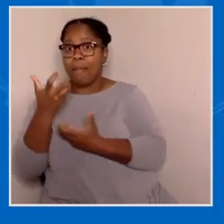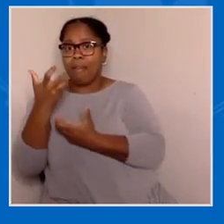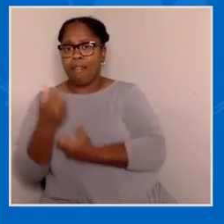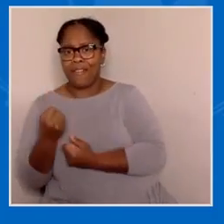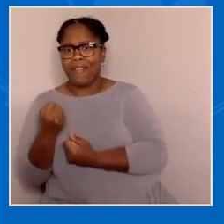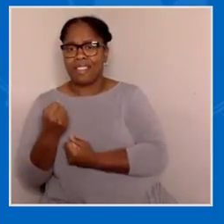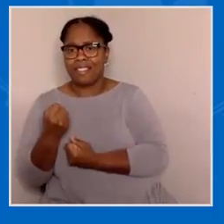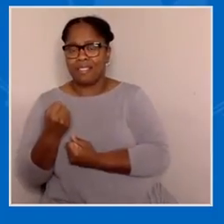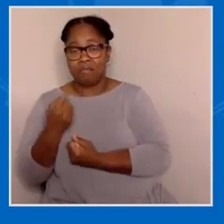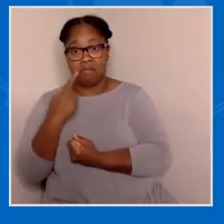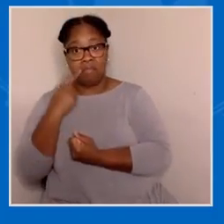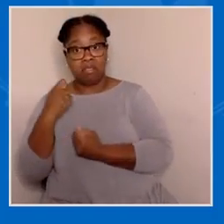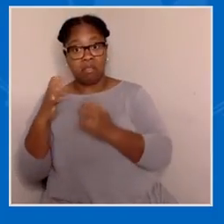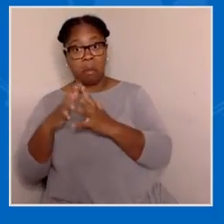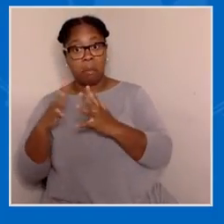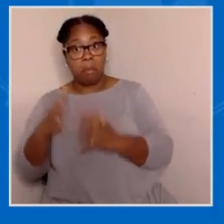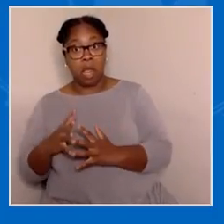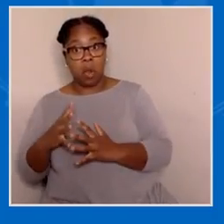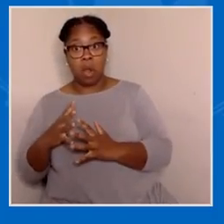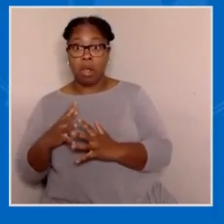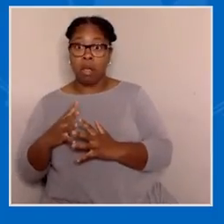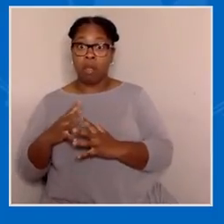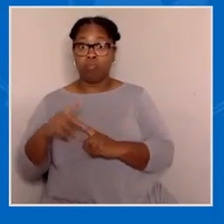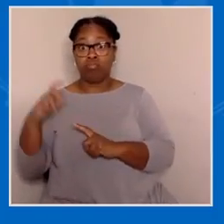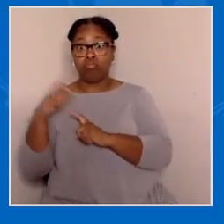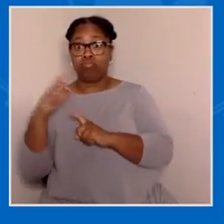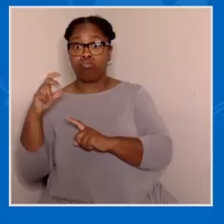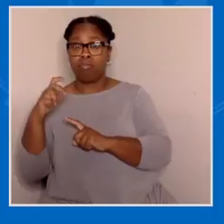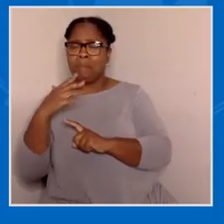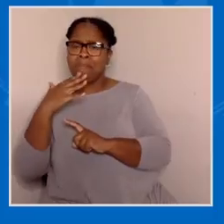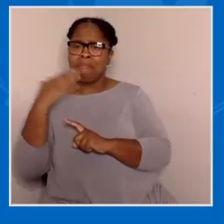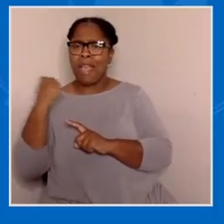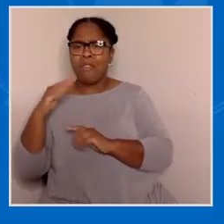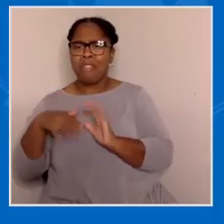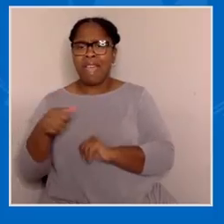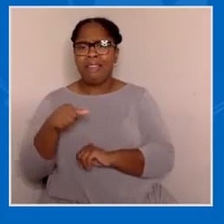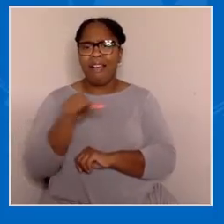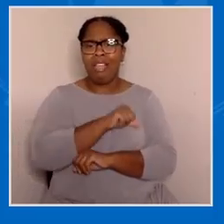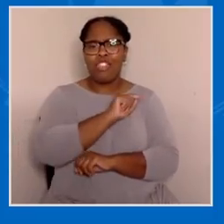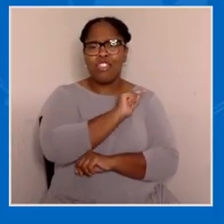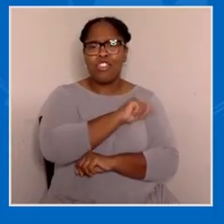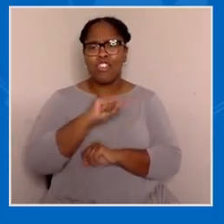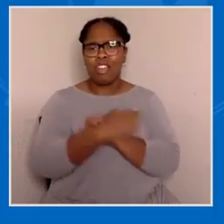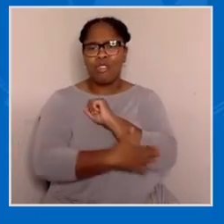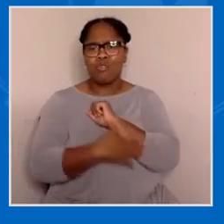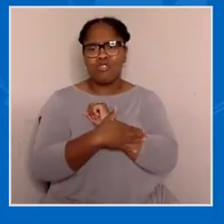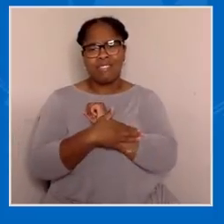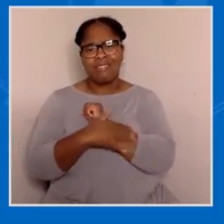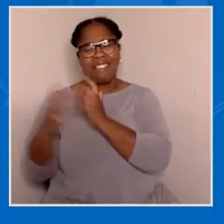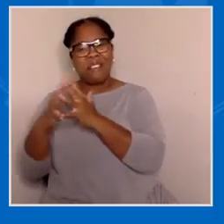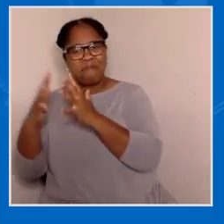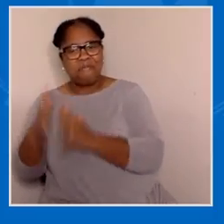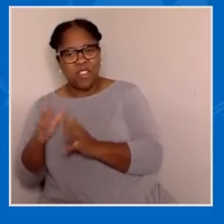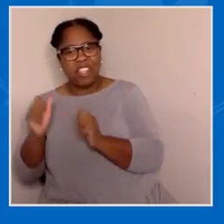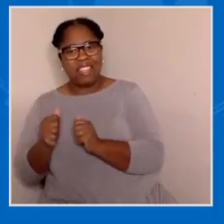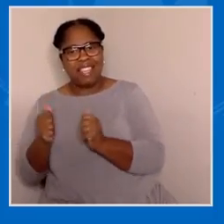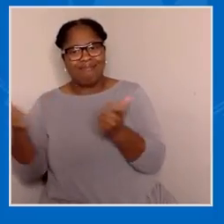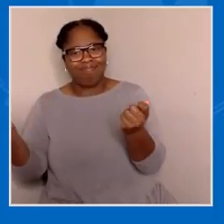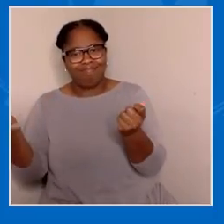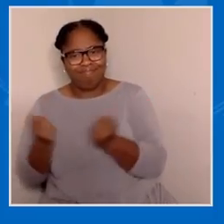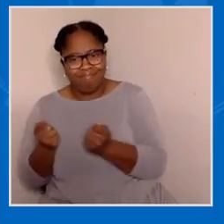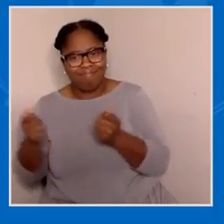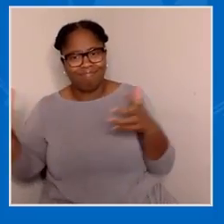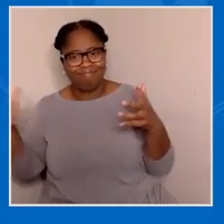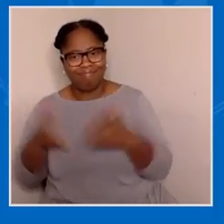at its best, still has a greater ability than any other country on earth to bring others together to meet the challenges